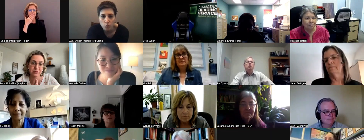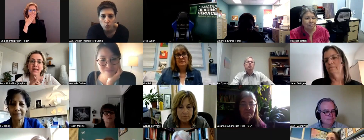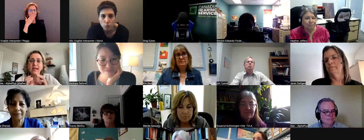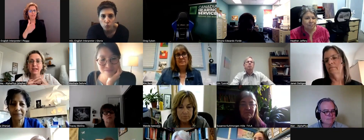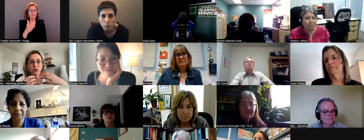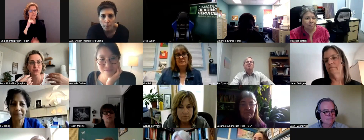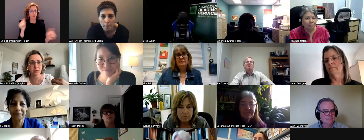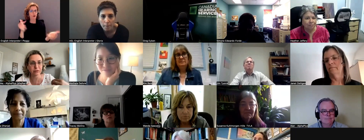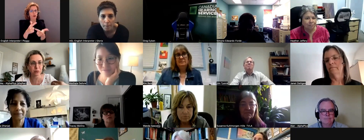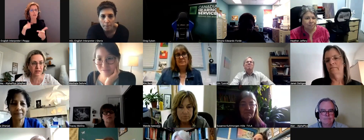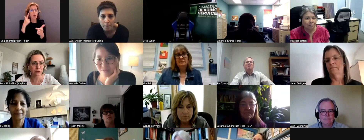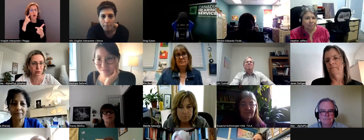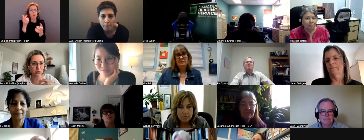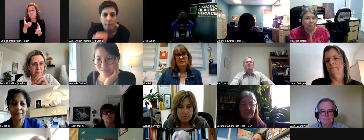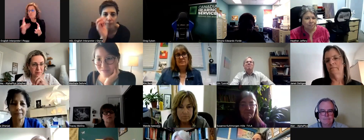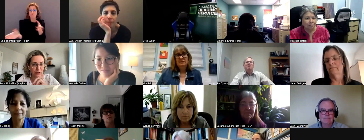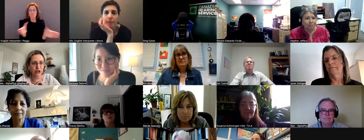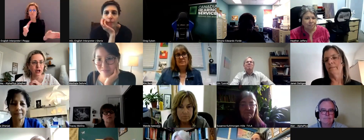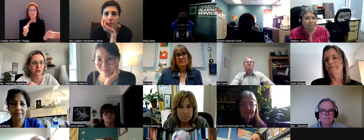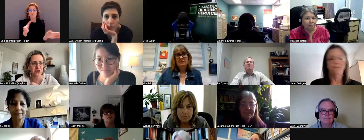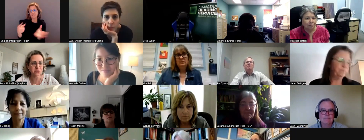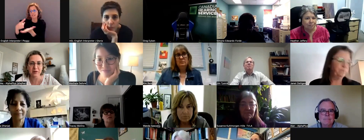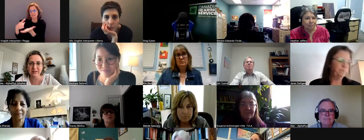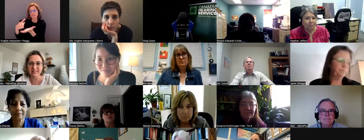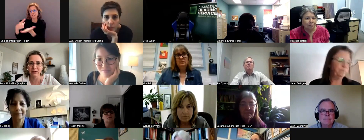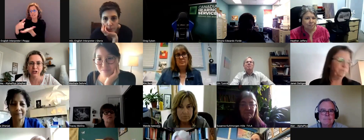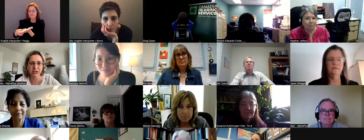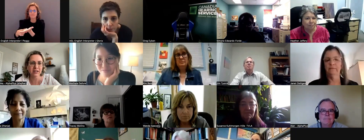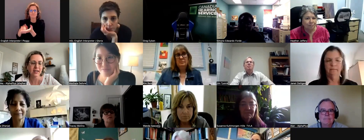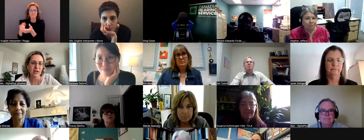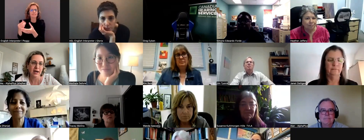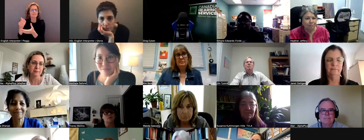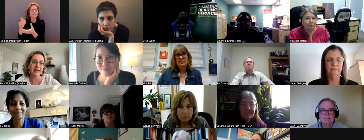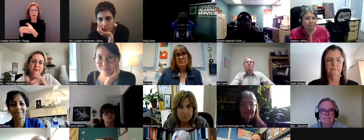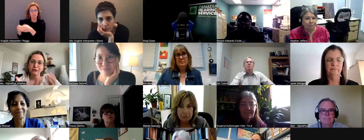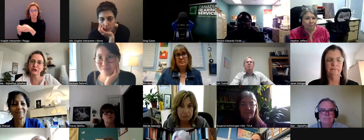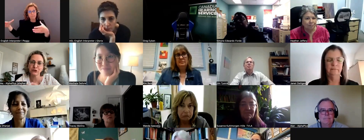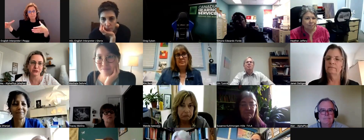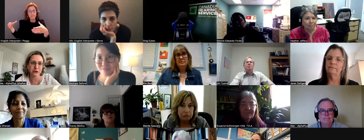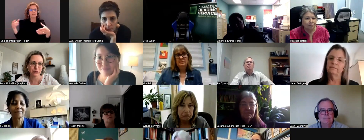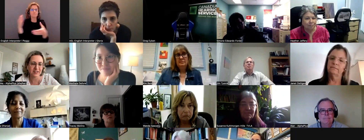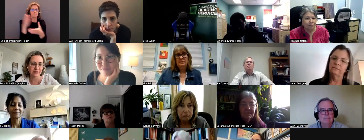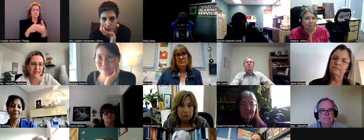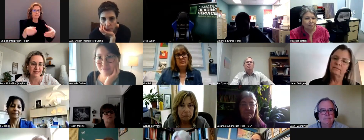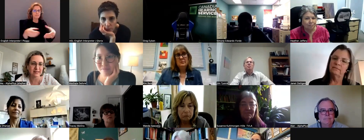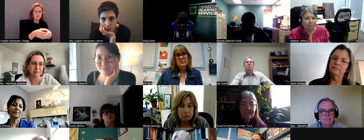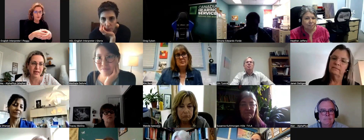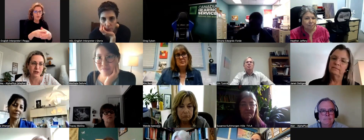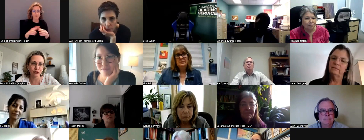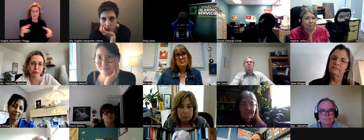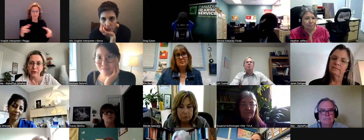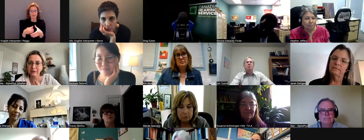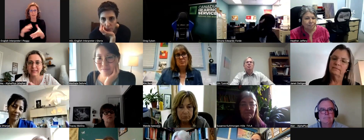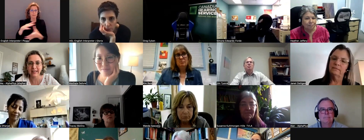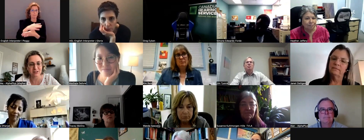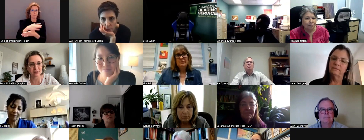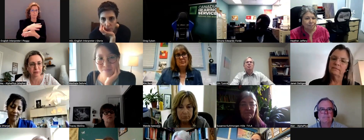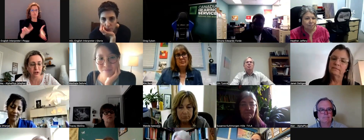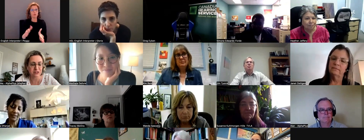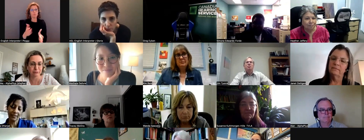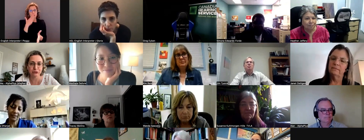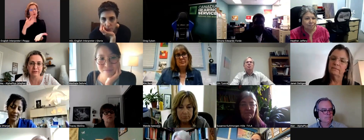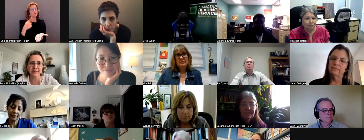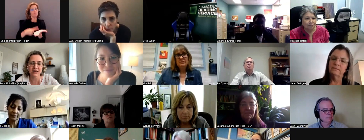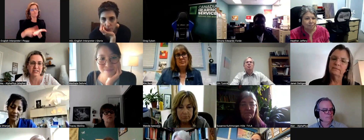breakout rooms. I know some of your breakout rooms were a bit bigger, others were a bit smaller. And then for those of you who stayed with us in the main room, we really got